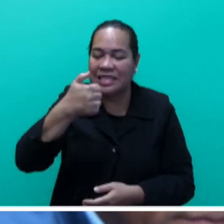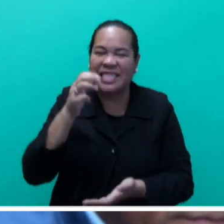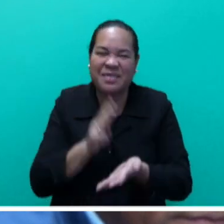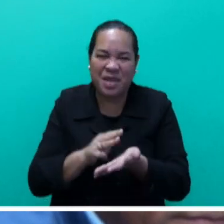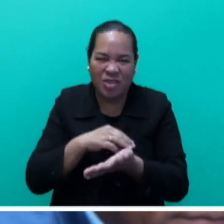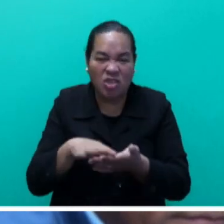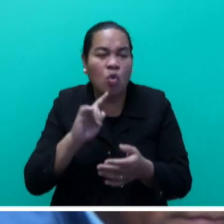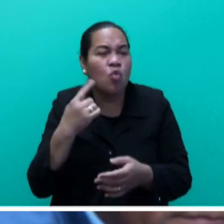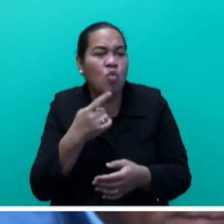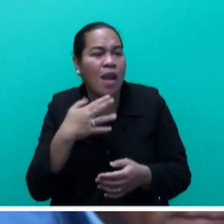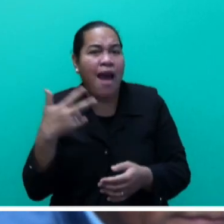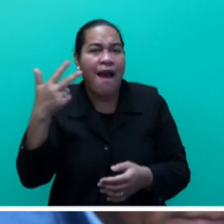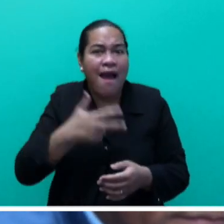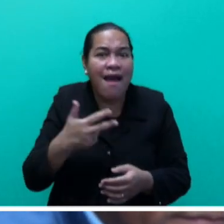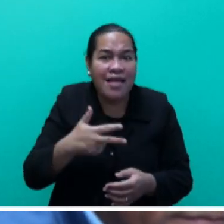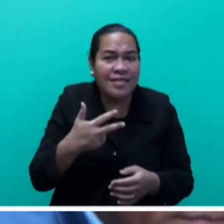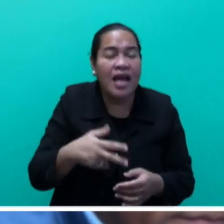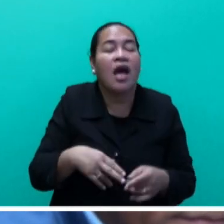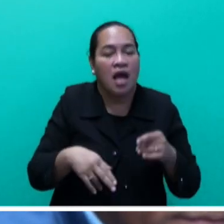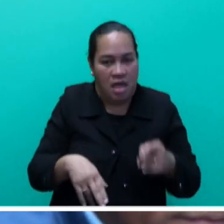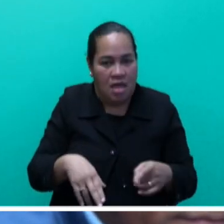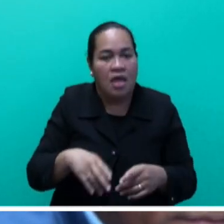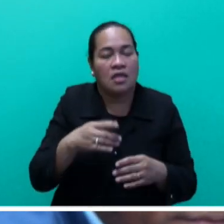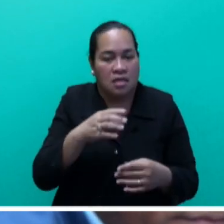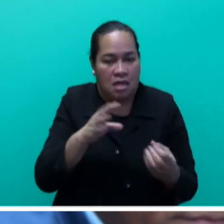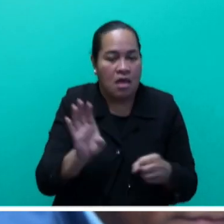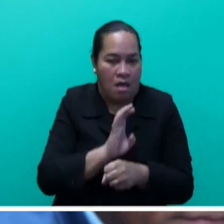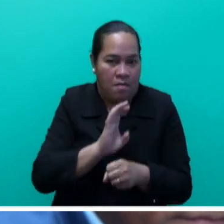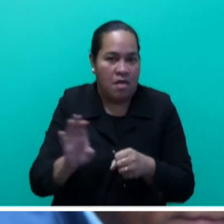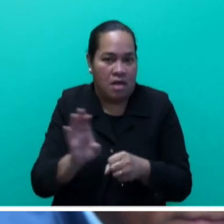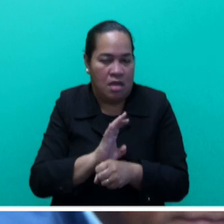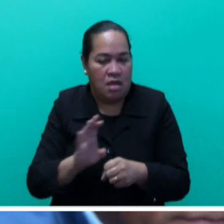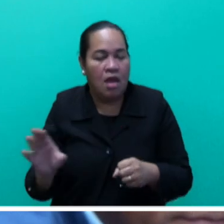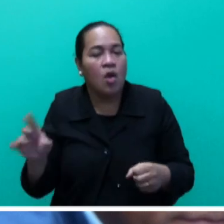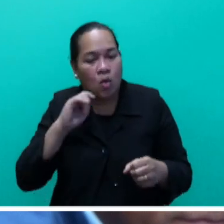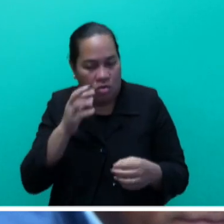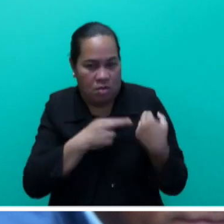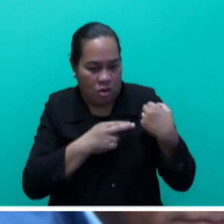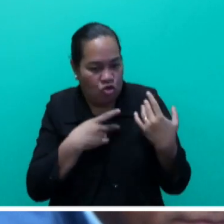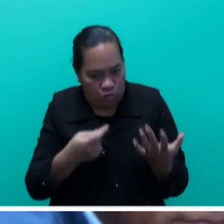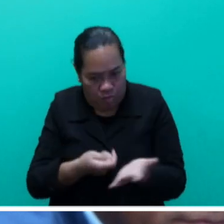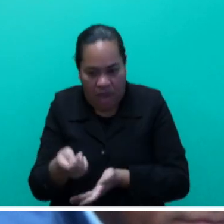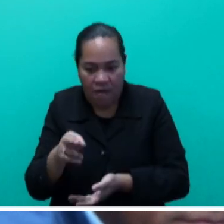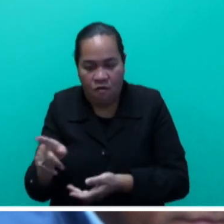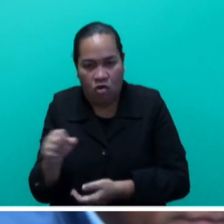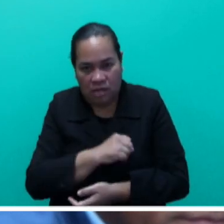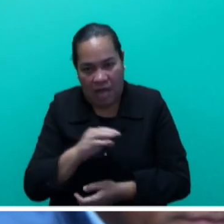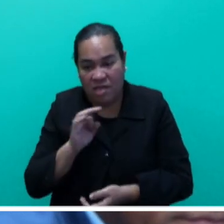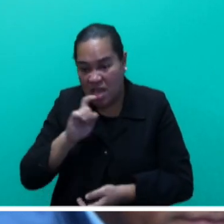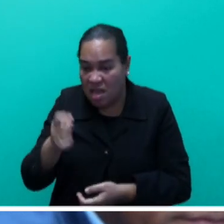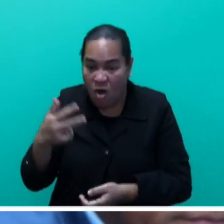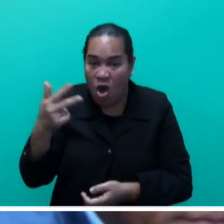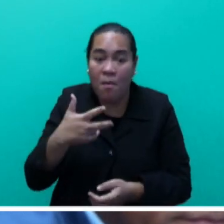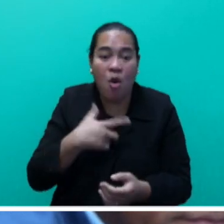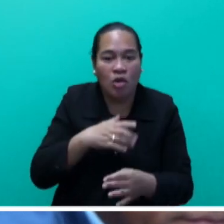compensation scheme to facilitate employment and school accidents. The Ministry has taken over the processing of cases from